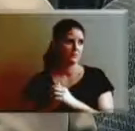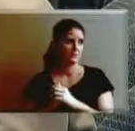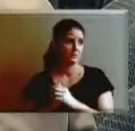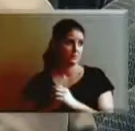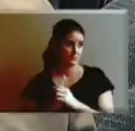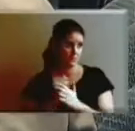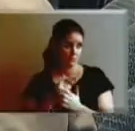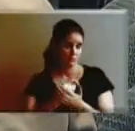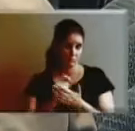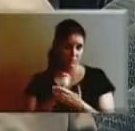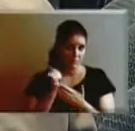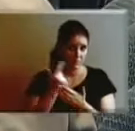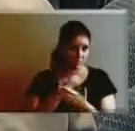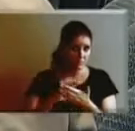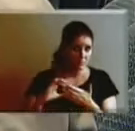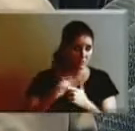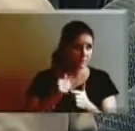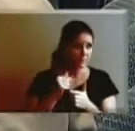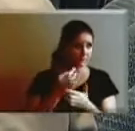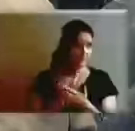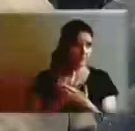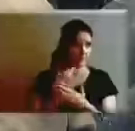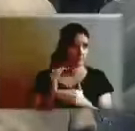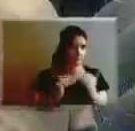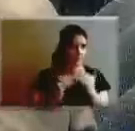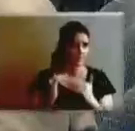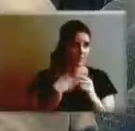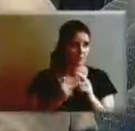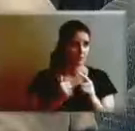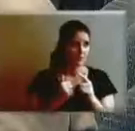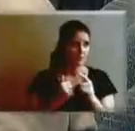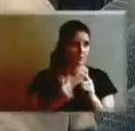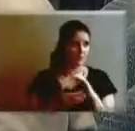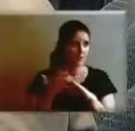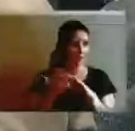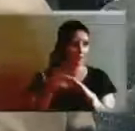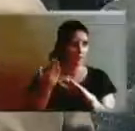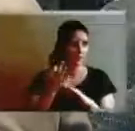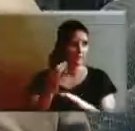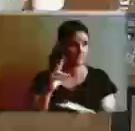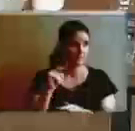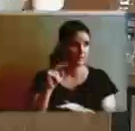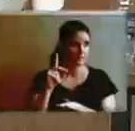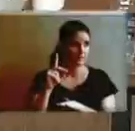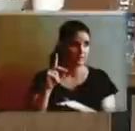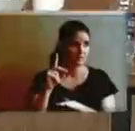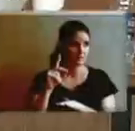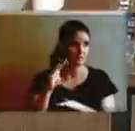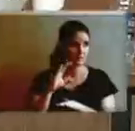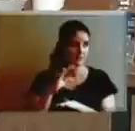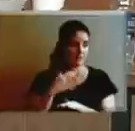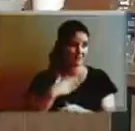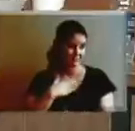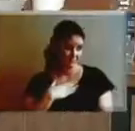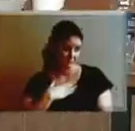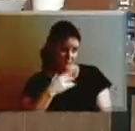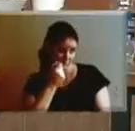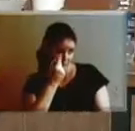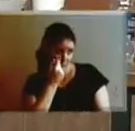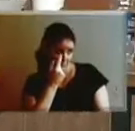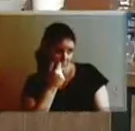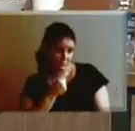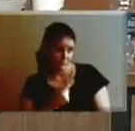right? Against the operating fund? It's all against the... It's all against the operating fund. And yes. I think, I mean, my understanding